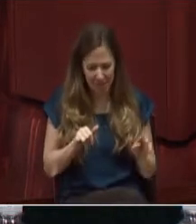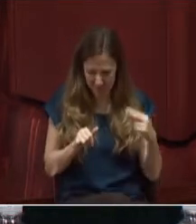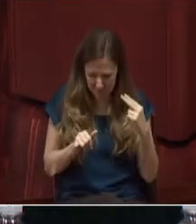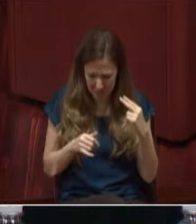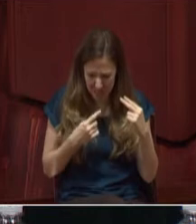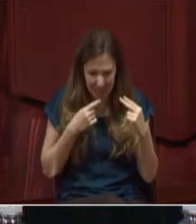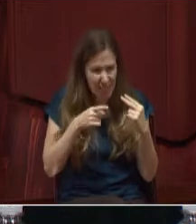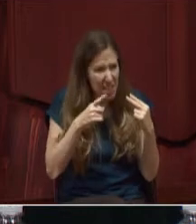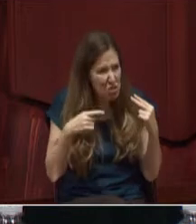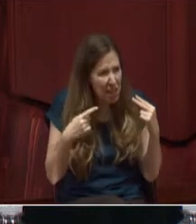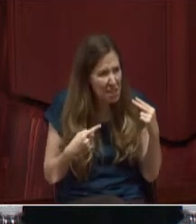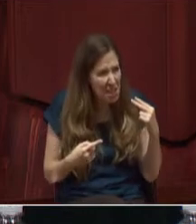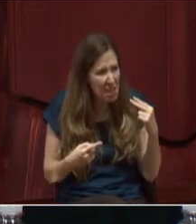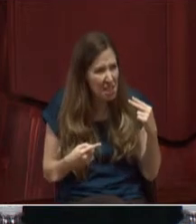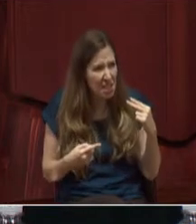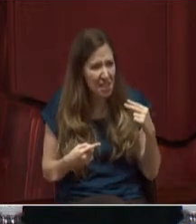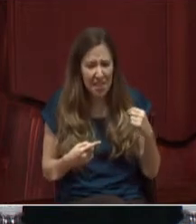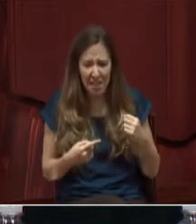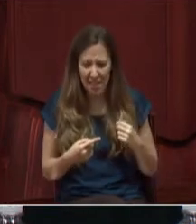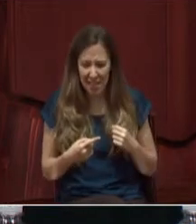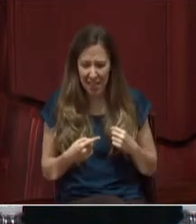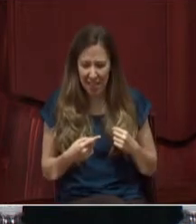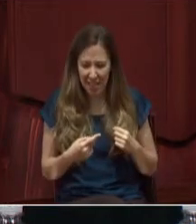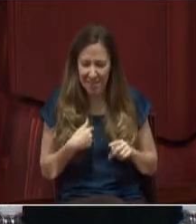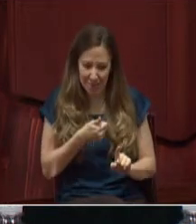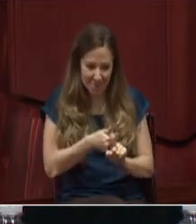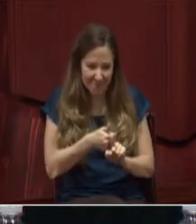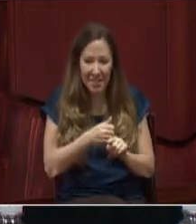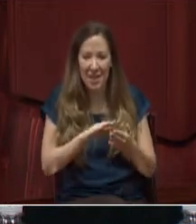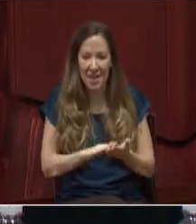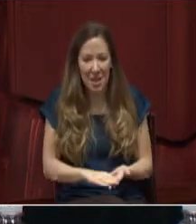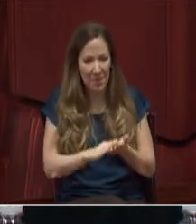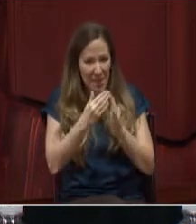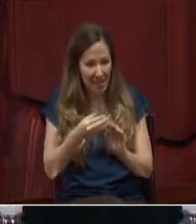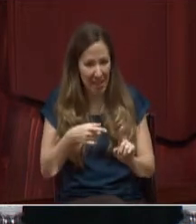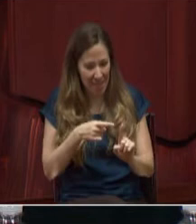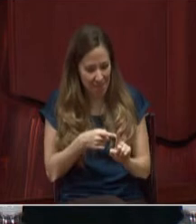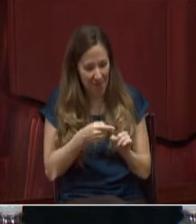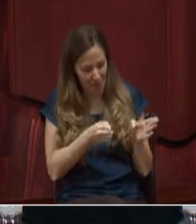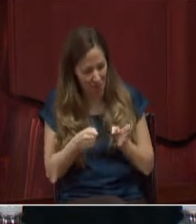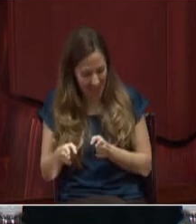he crazy? Well, he himself became the vehicle.